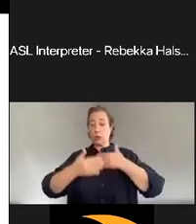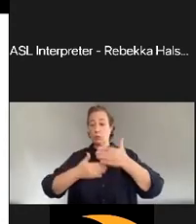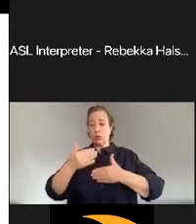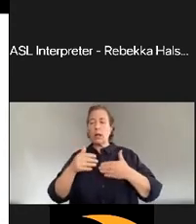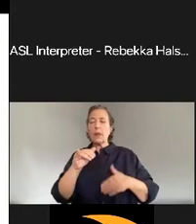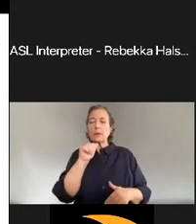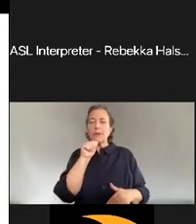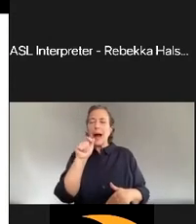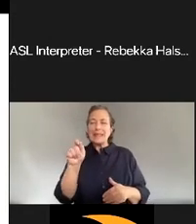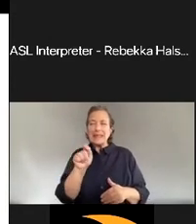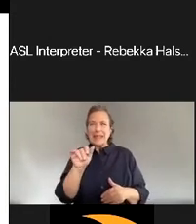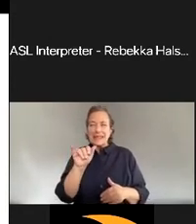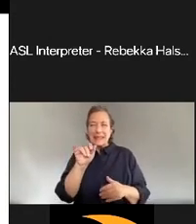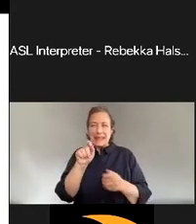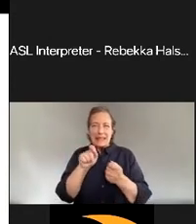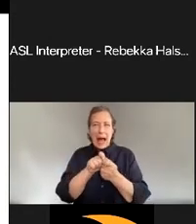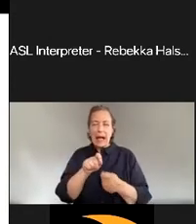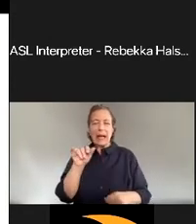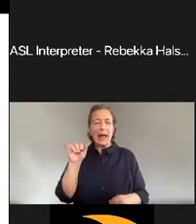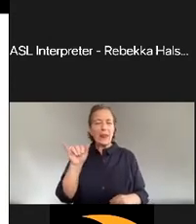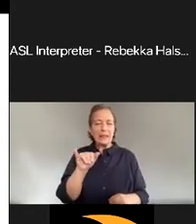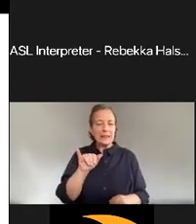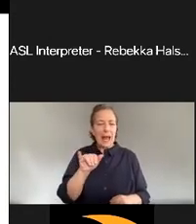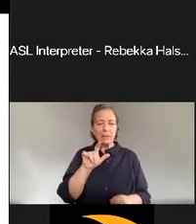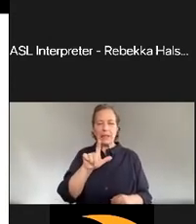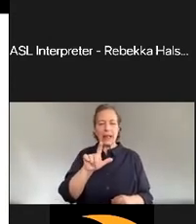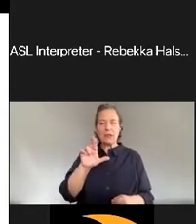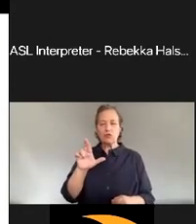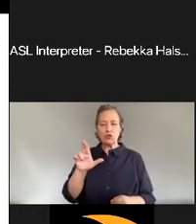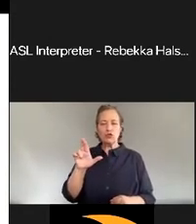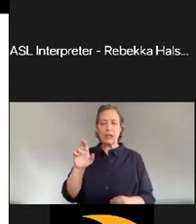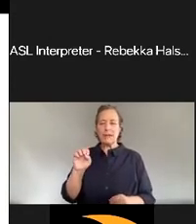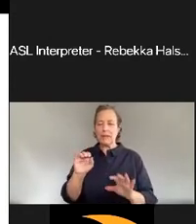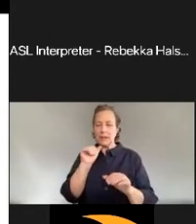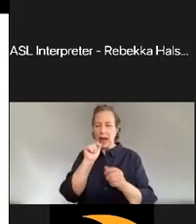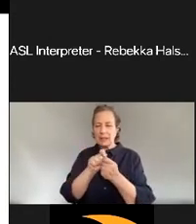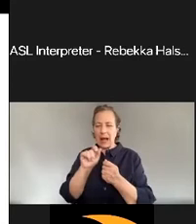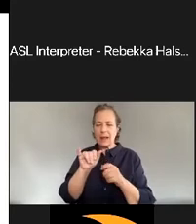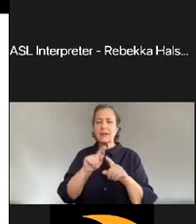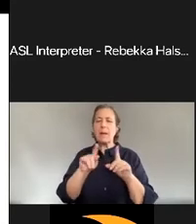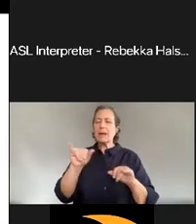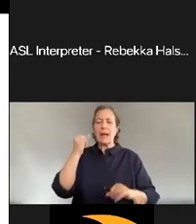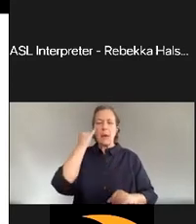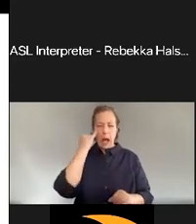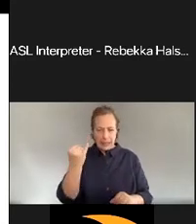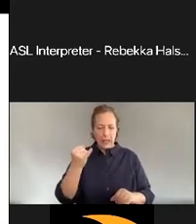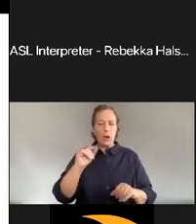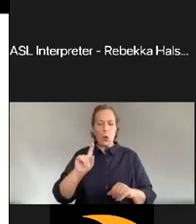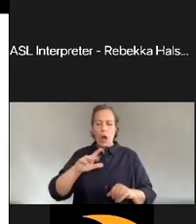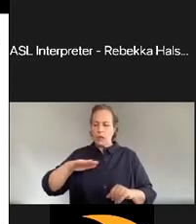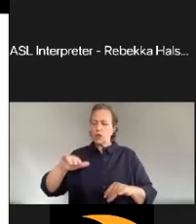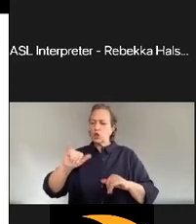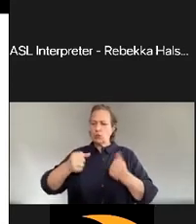was speaking about with the least restrictive environment, but it does really say that kids really should be in the community whenever